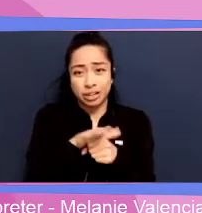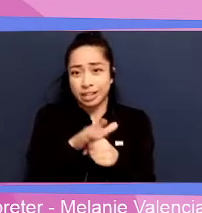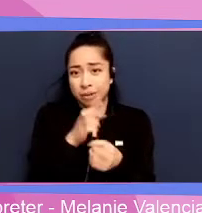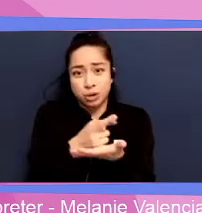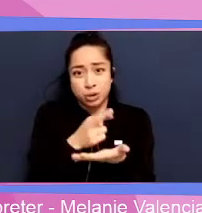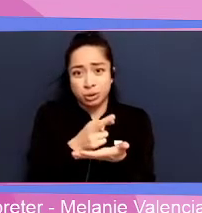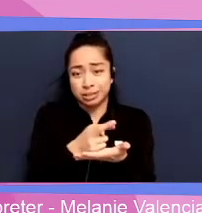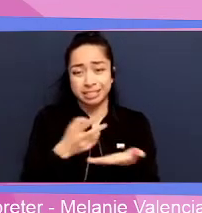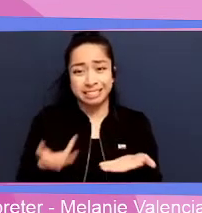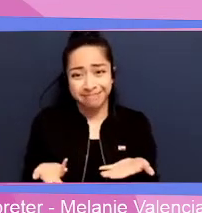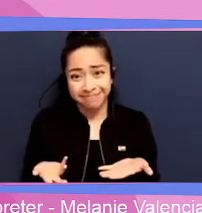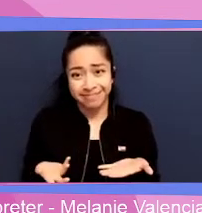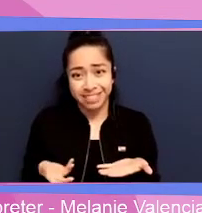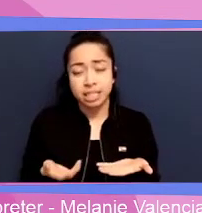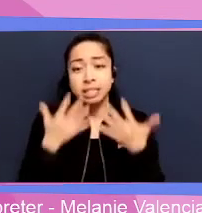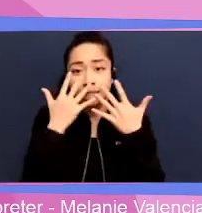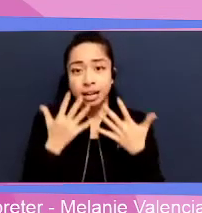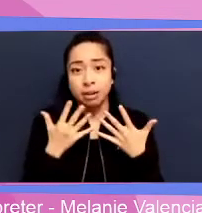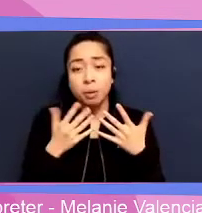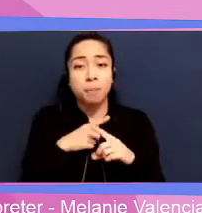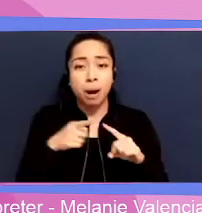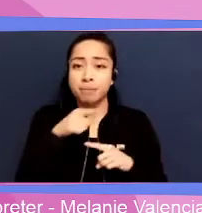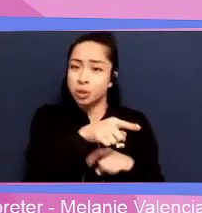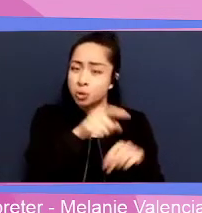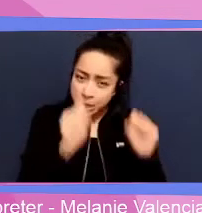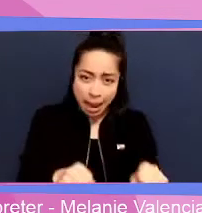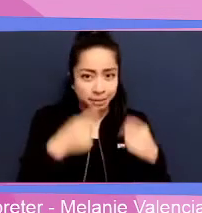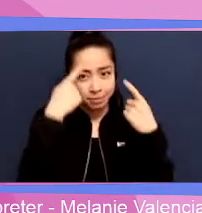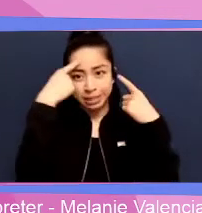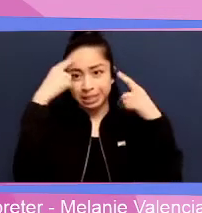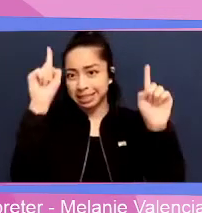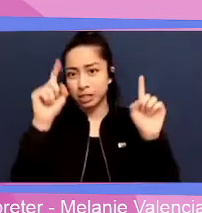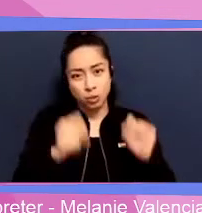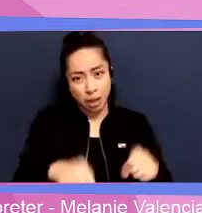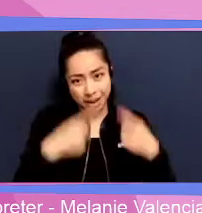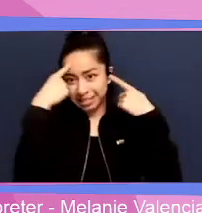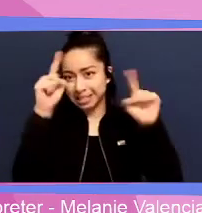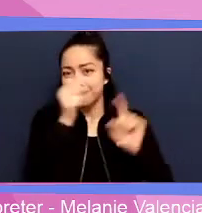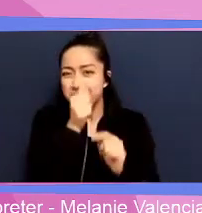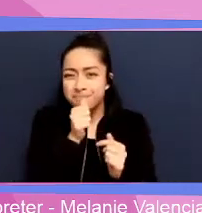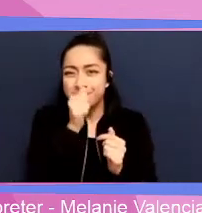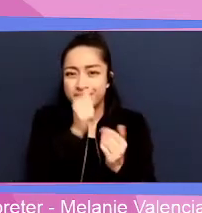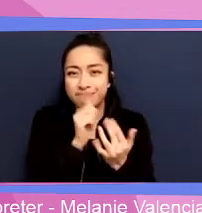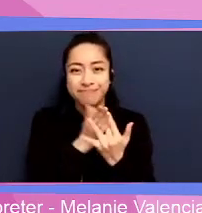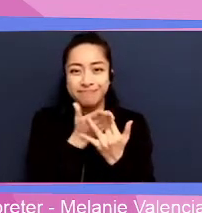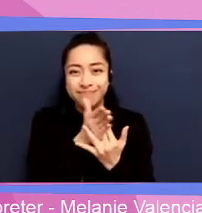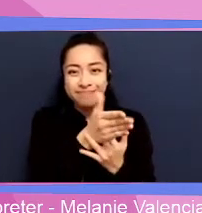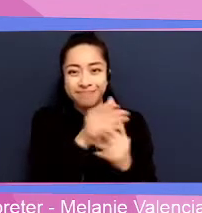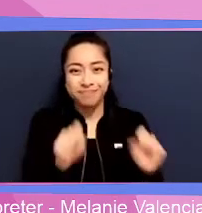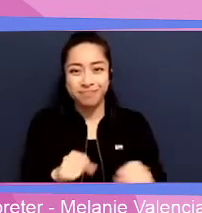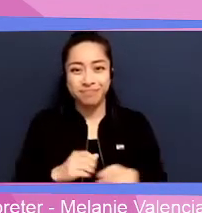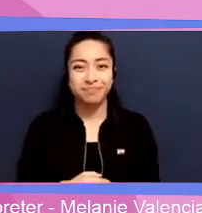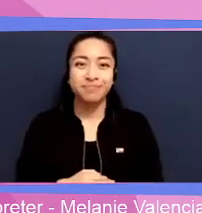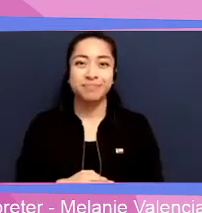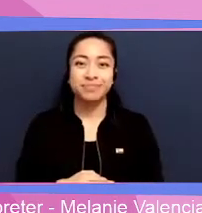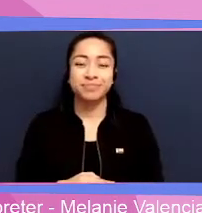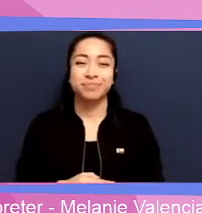just know that, yeah, you got this. No, don't let anyone tell you otherwise. Love